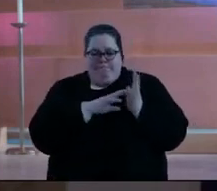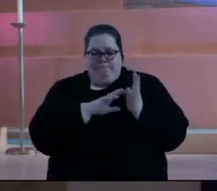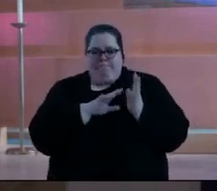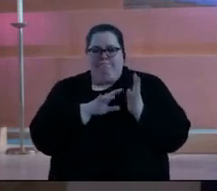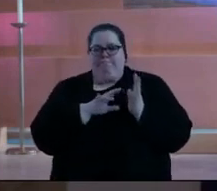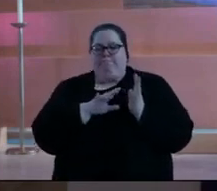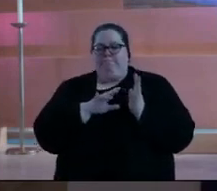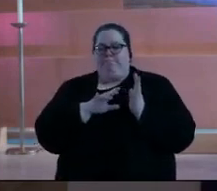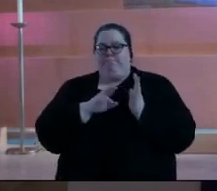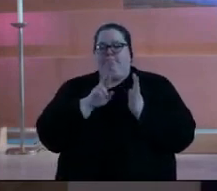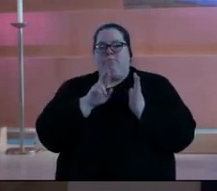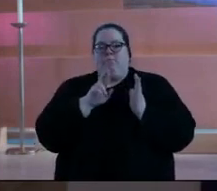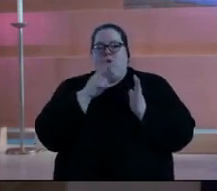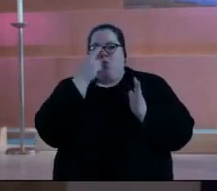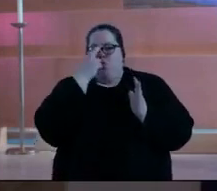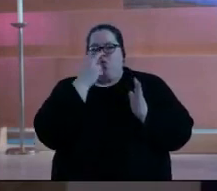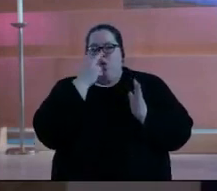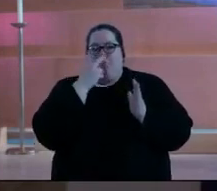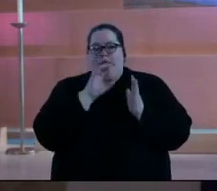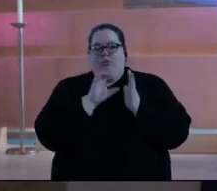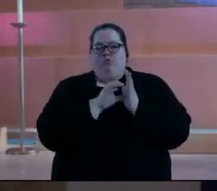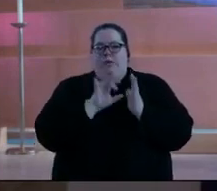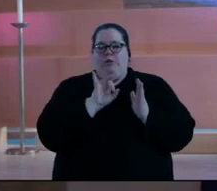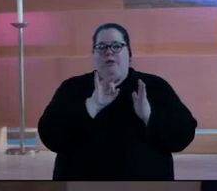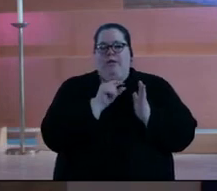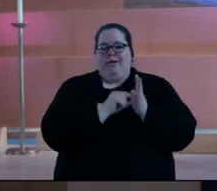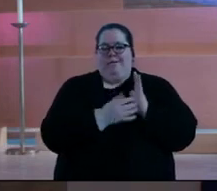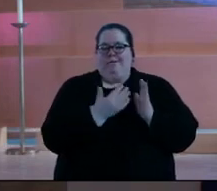mind is that Romans 8:15.